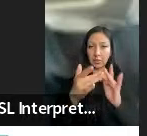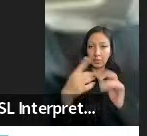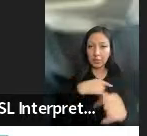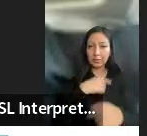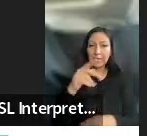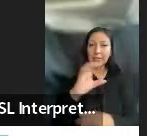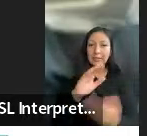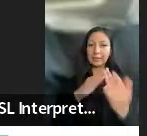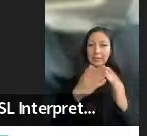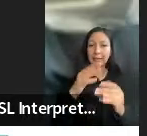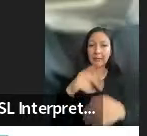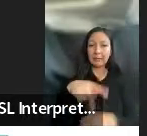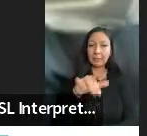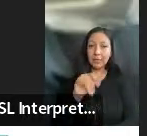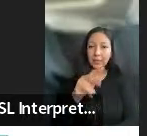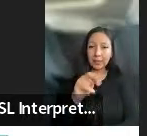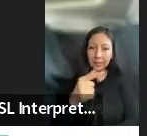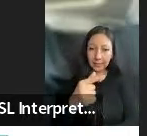at